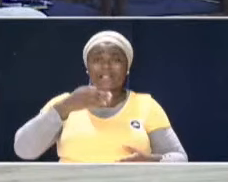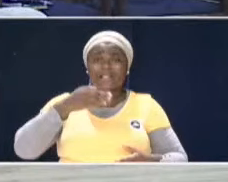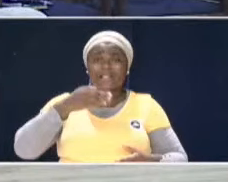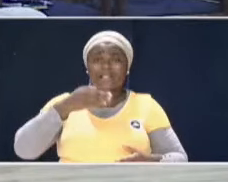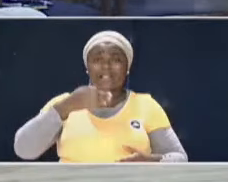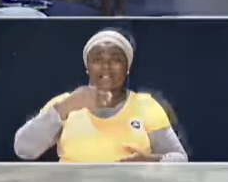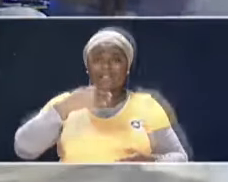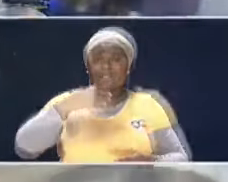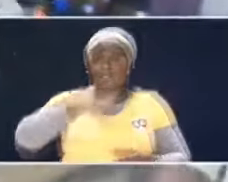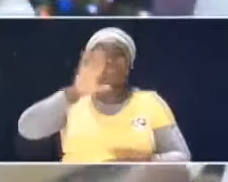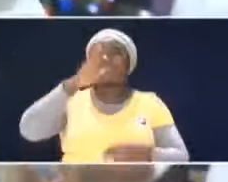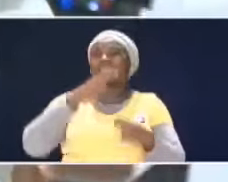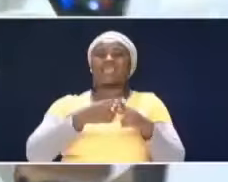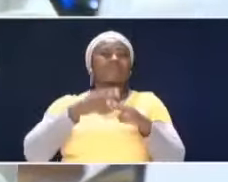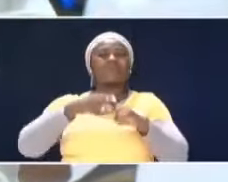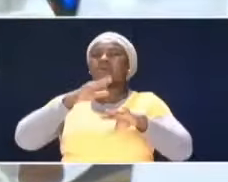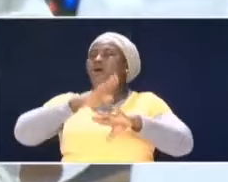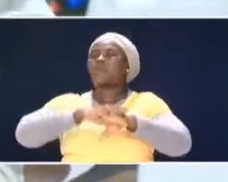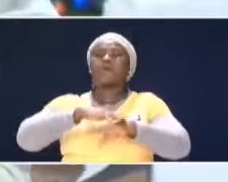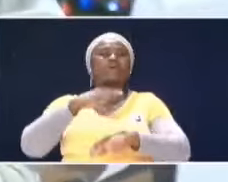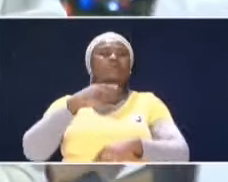Breathe. Just breathe your name.